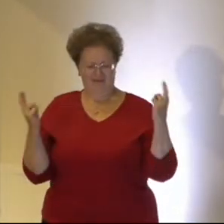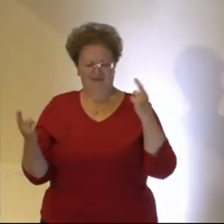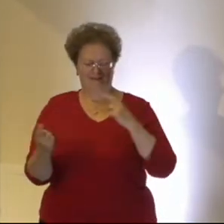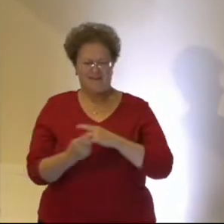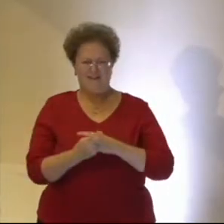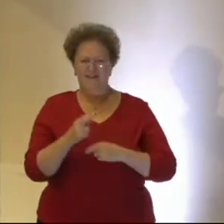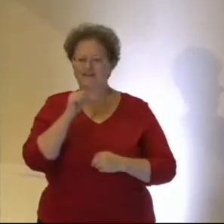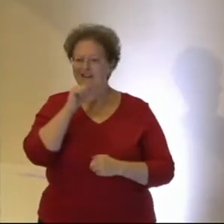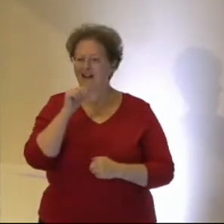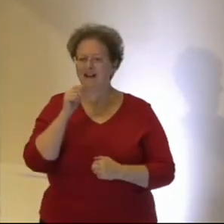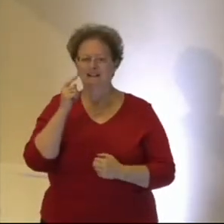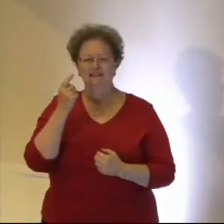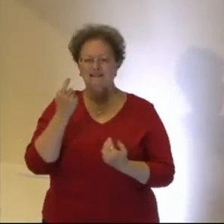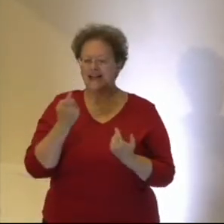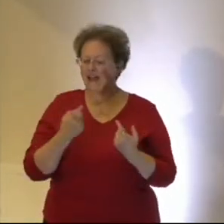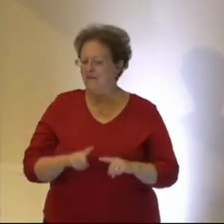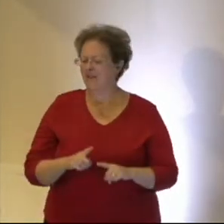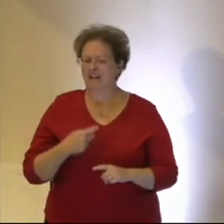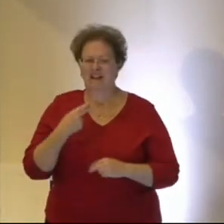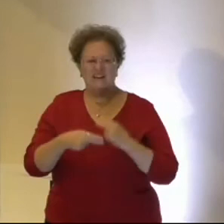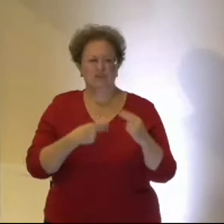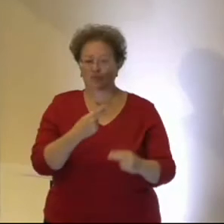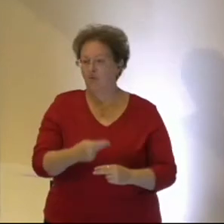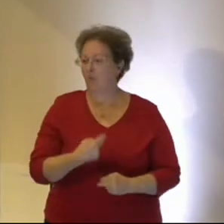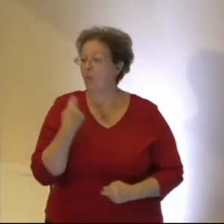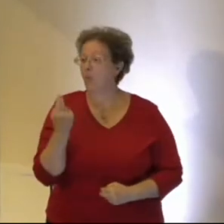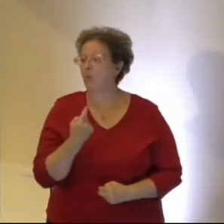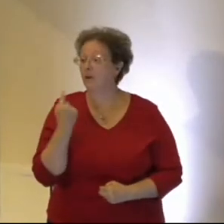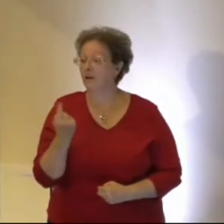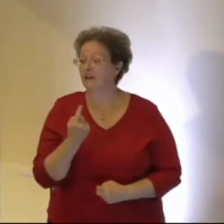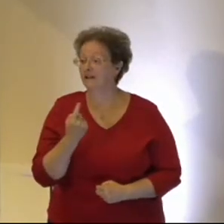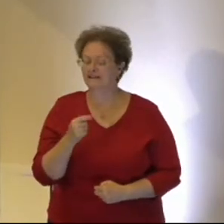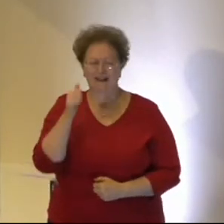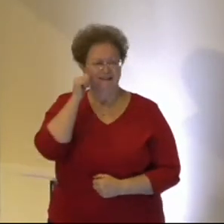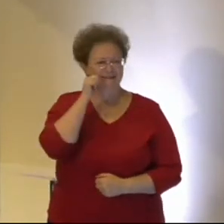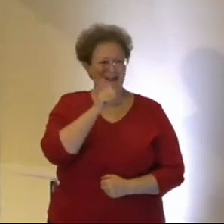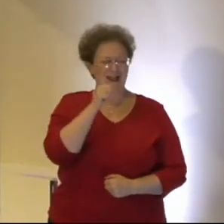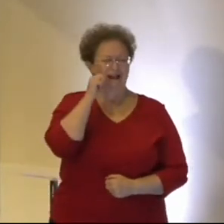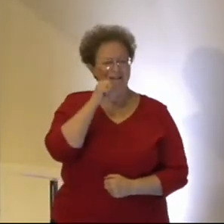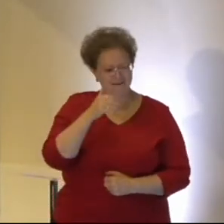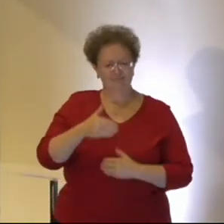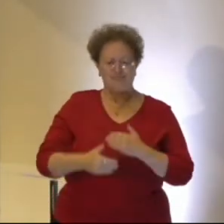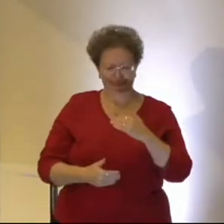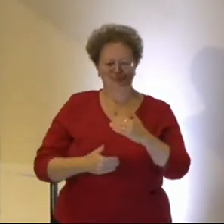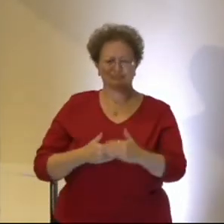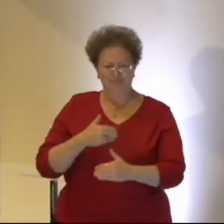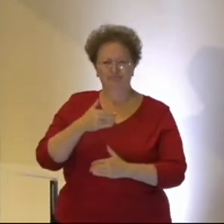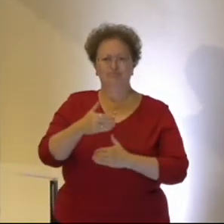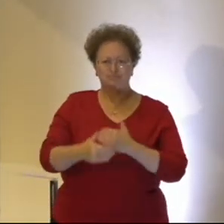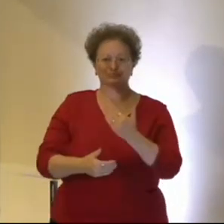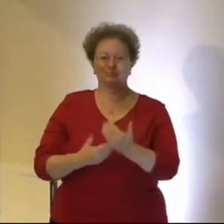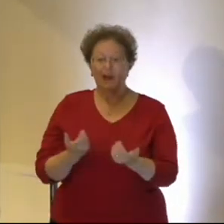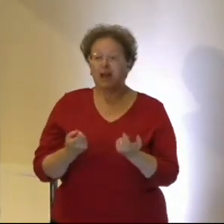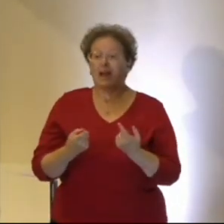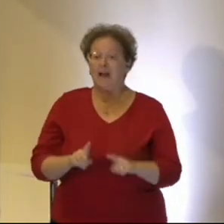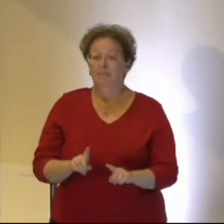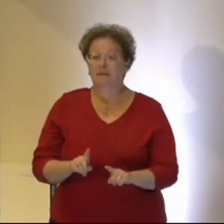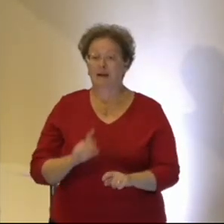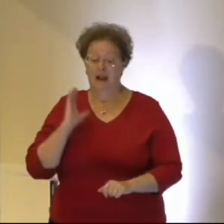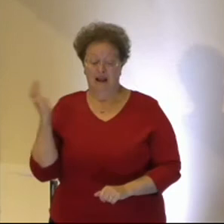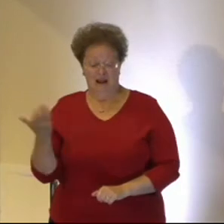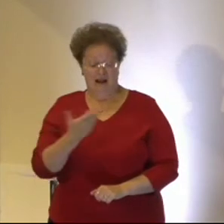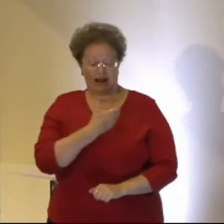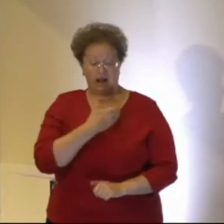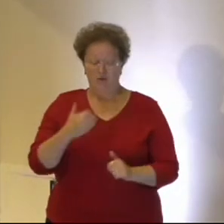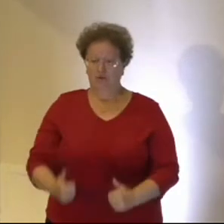some historical event that happened 500 years ago. It's an ongoing event that's taking place as God continues